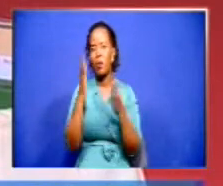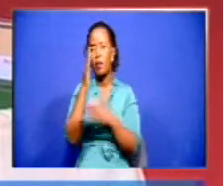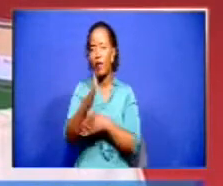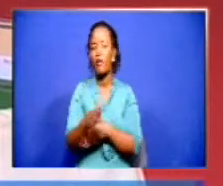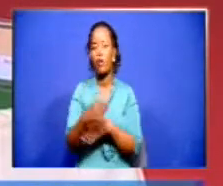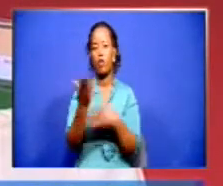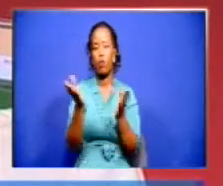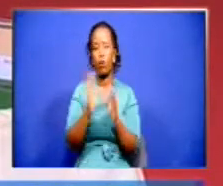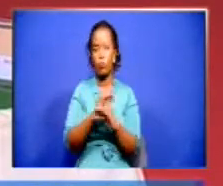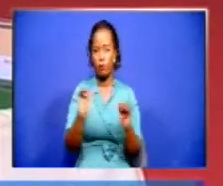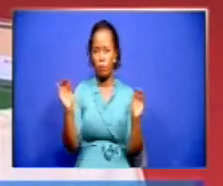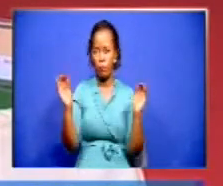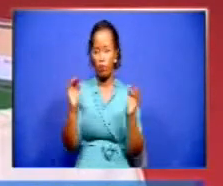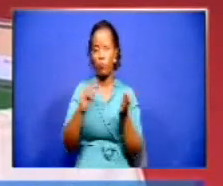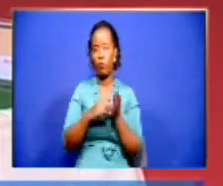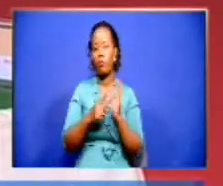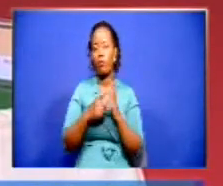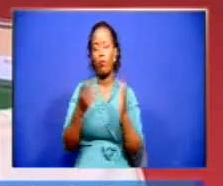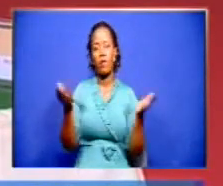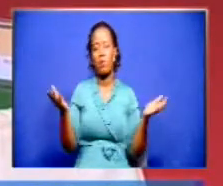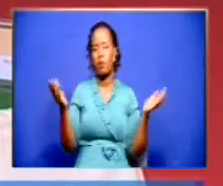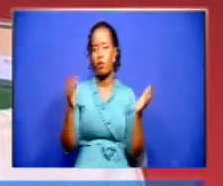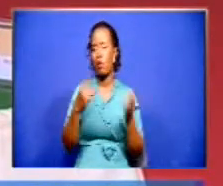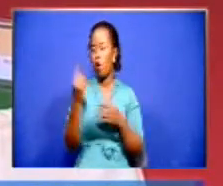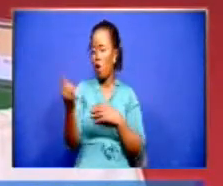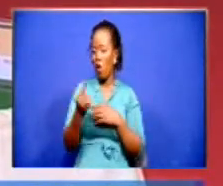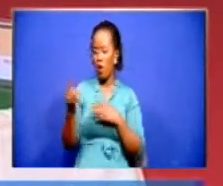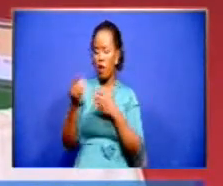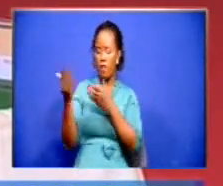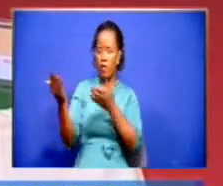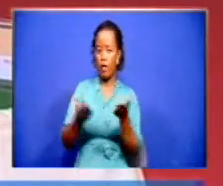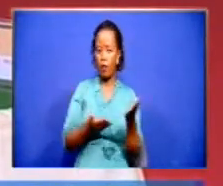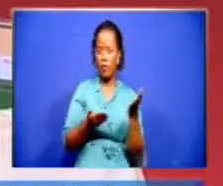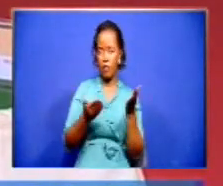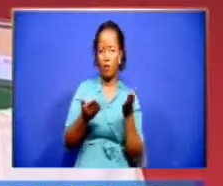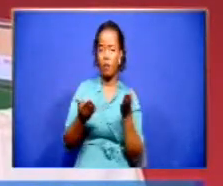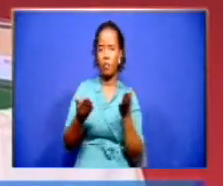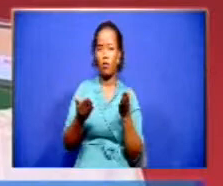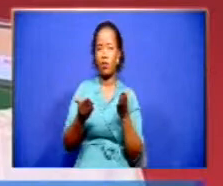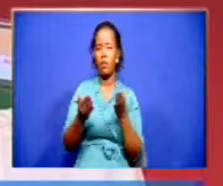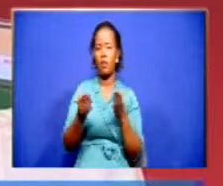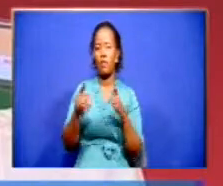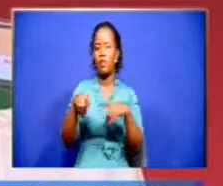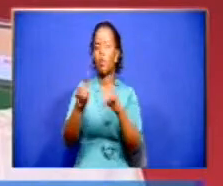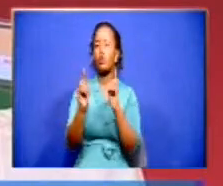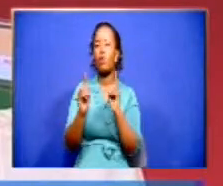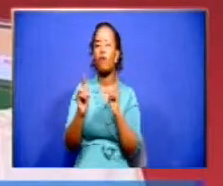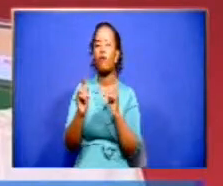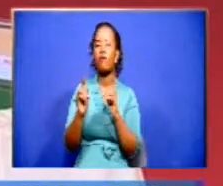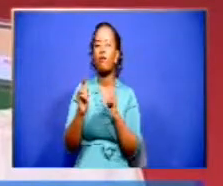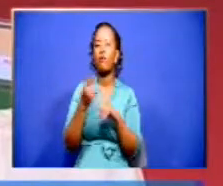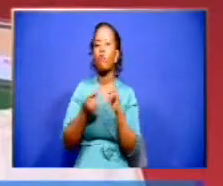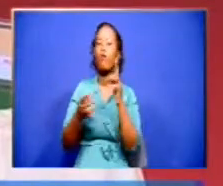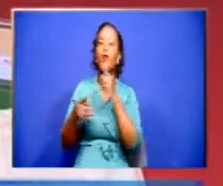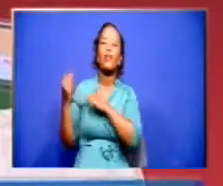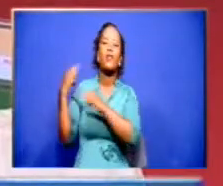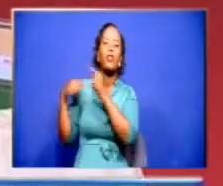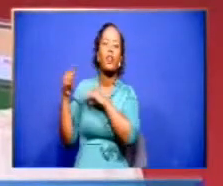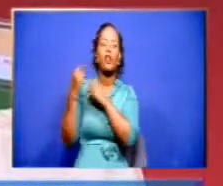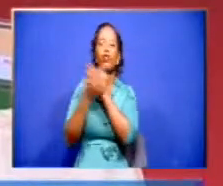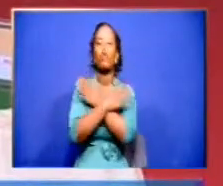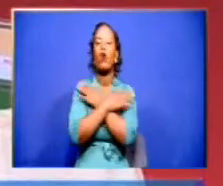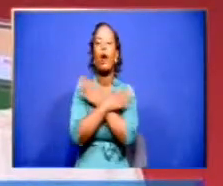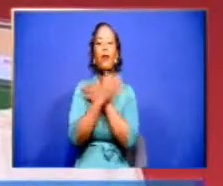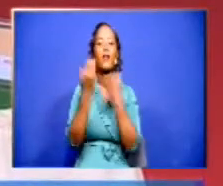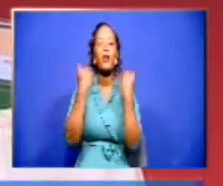directly or indirectly involve him. So he's not coming in, he's not even borrowing from the traditional amicus curiae